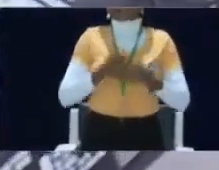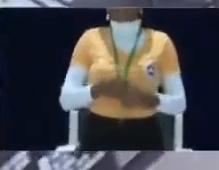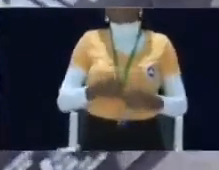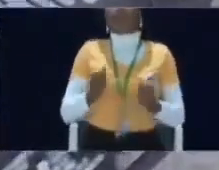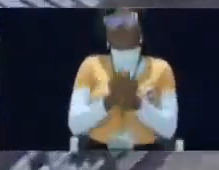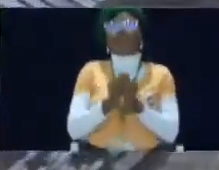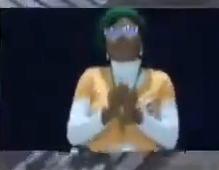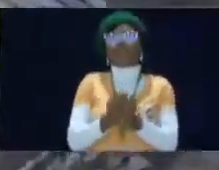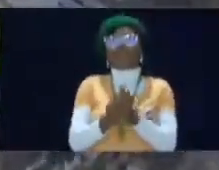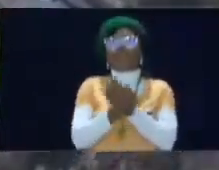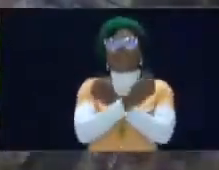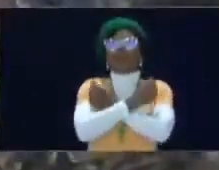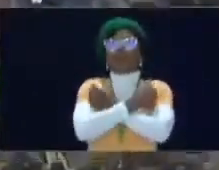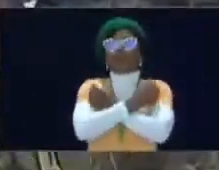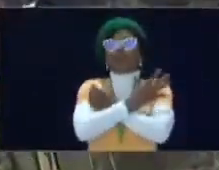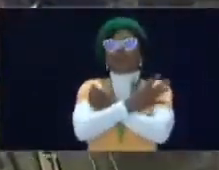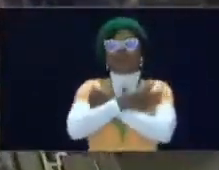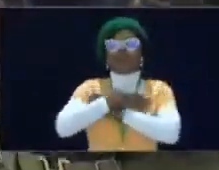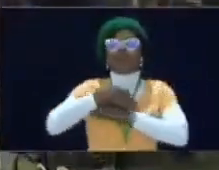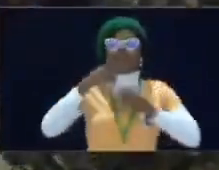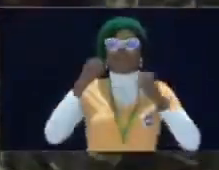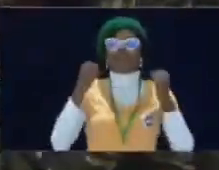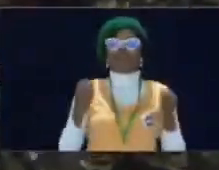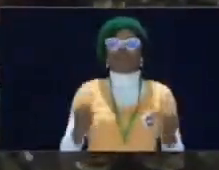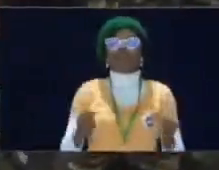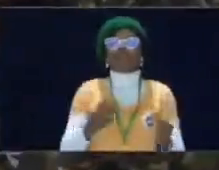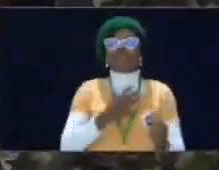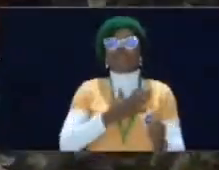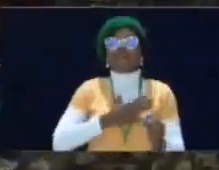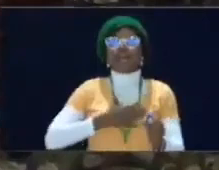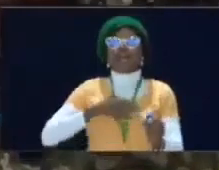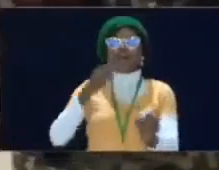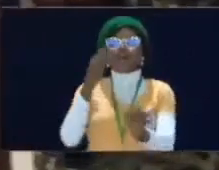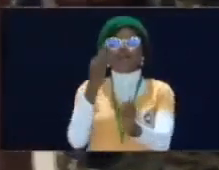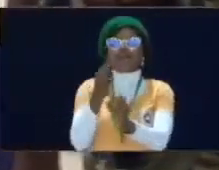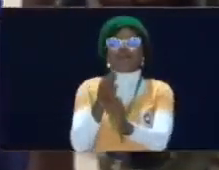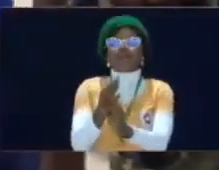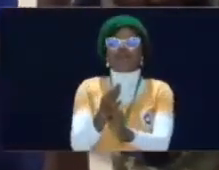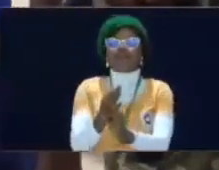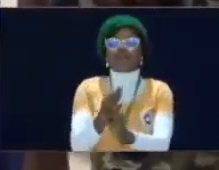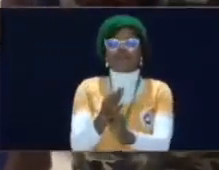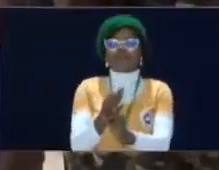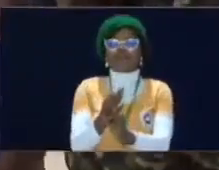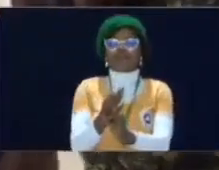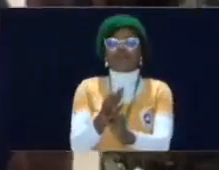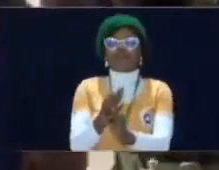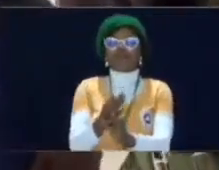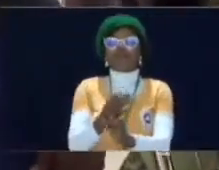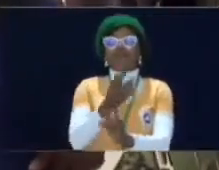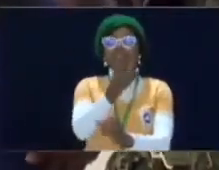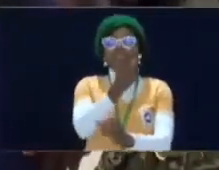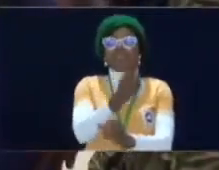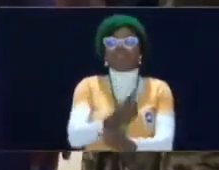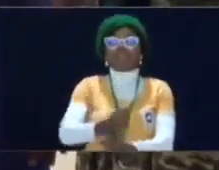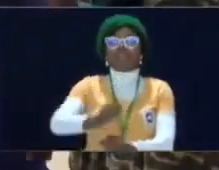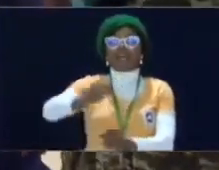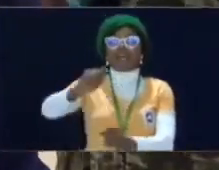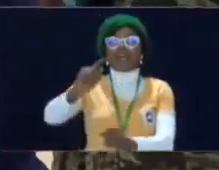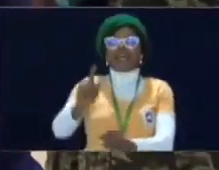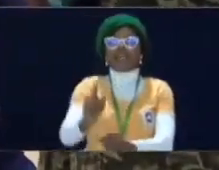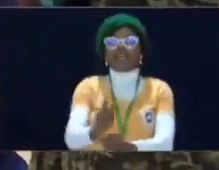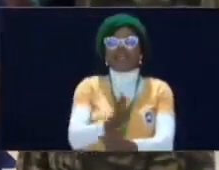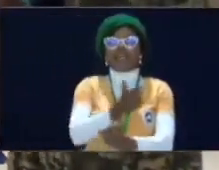L with love and strength and Faith